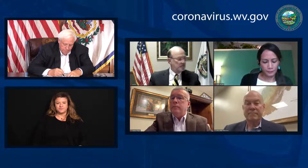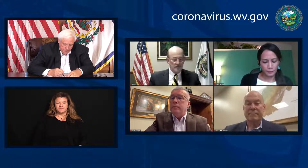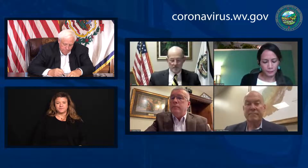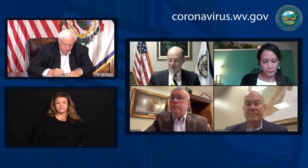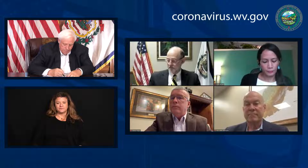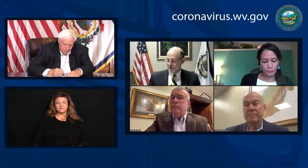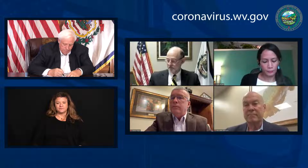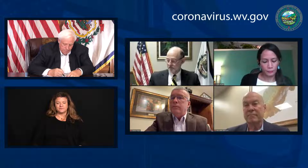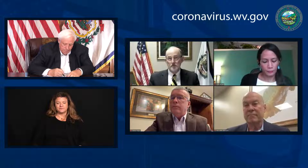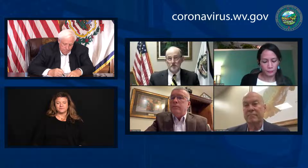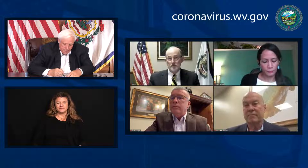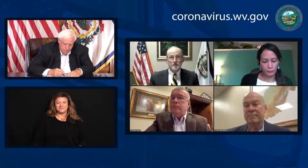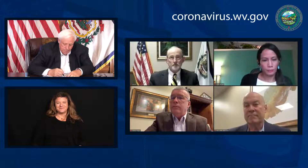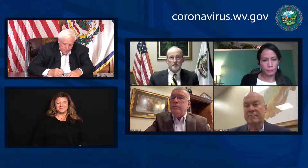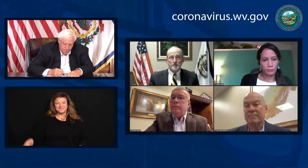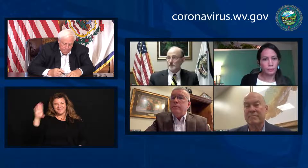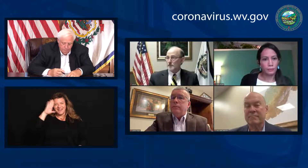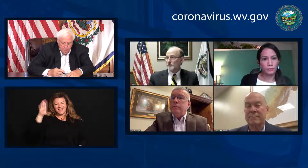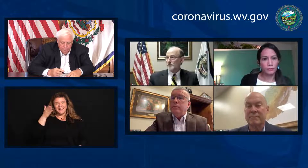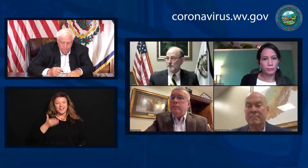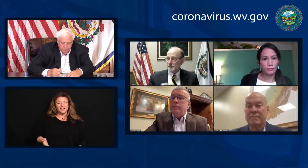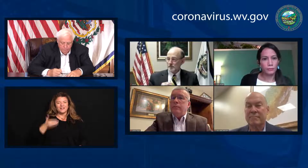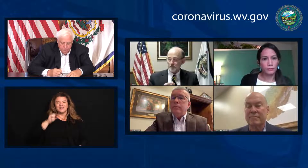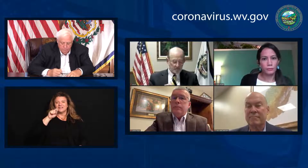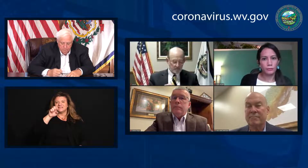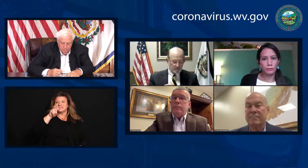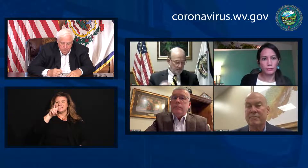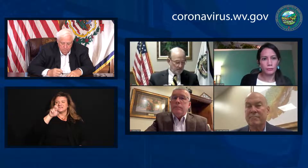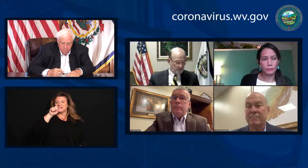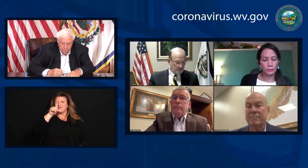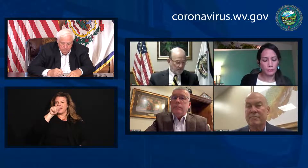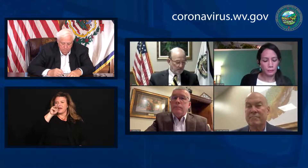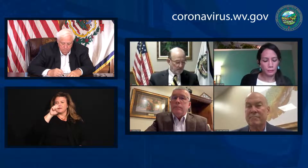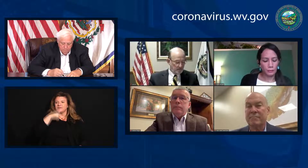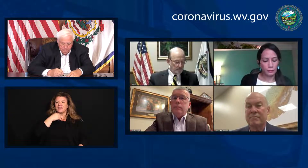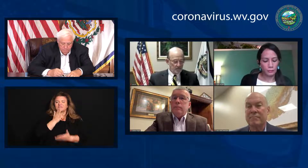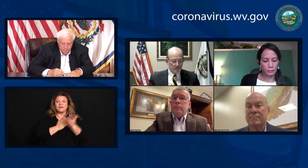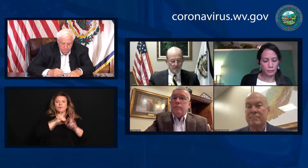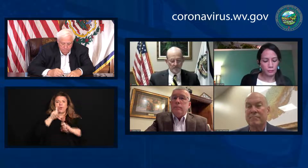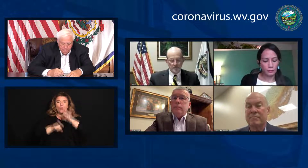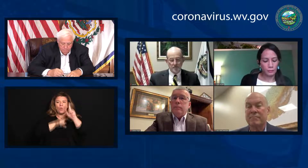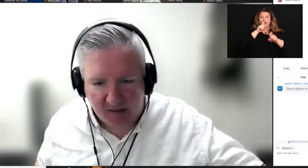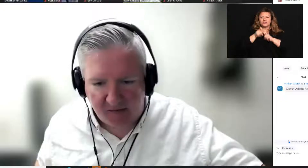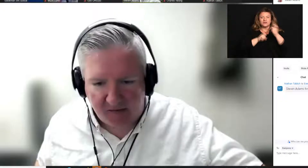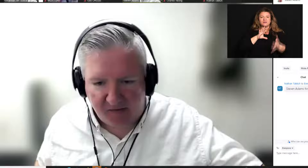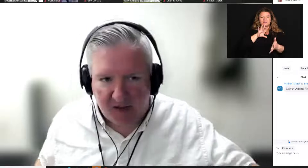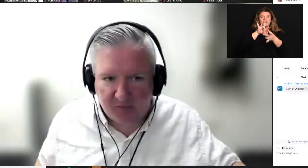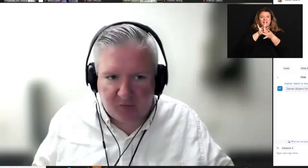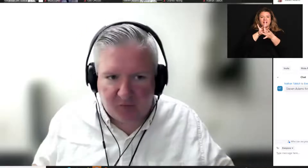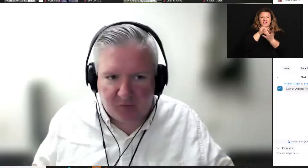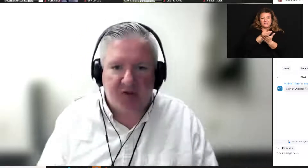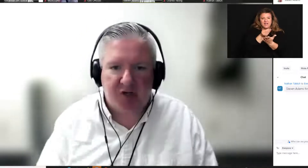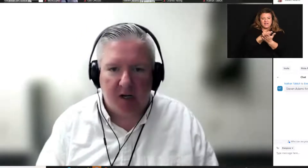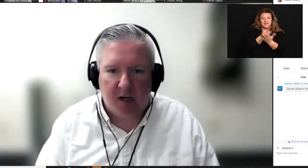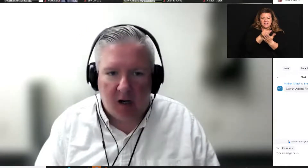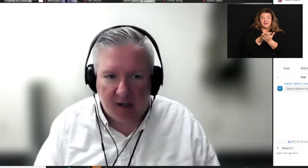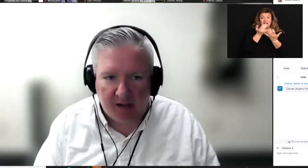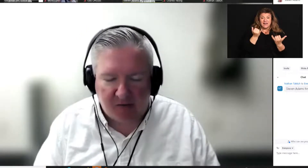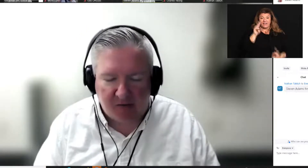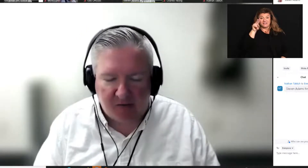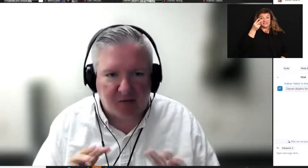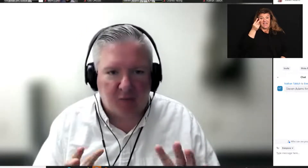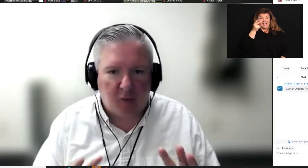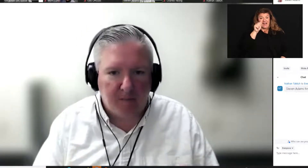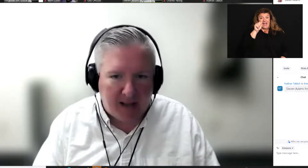Hey, this is Steve Adams of Ogden Newspapers. A couple questions here in regards to the ARPA funding. This is the second tranche.